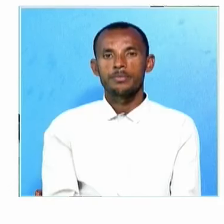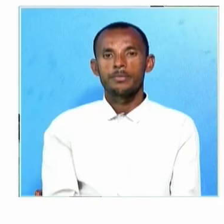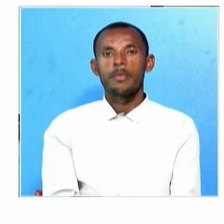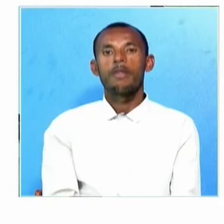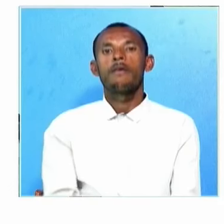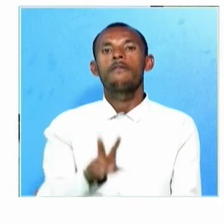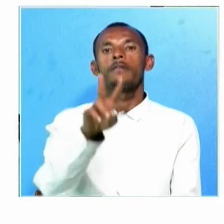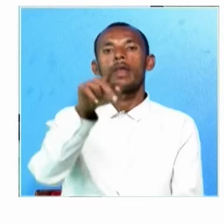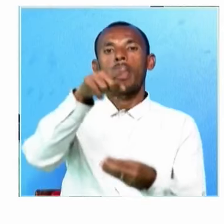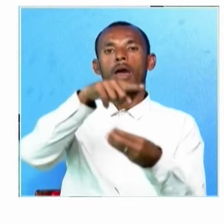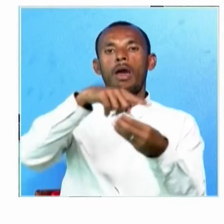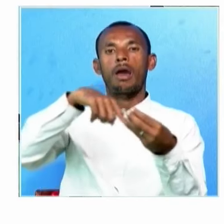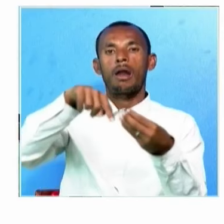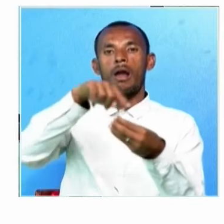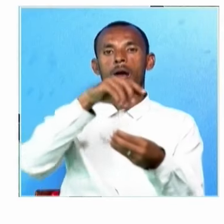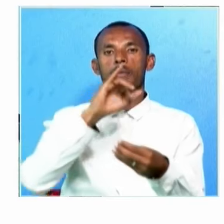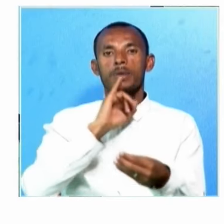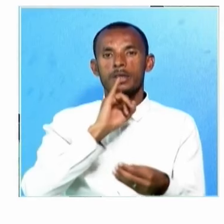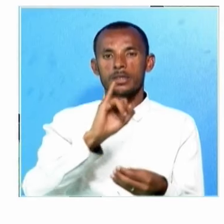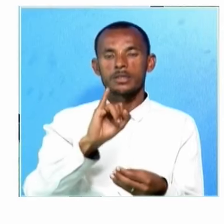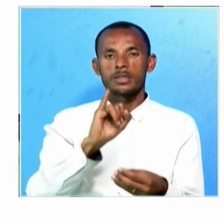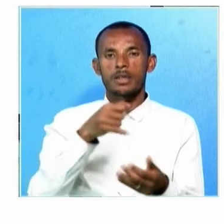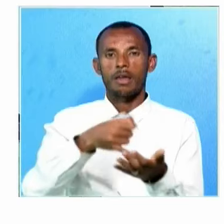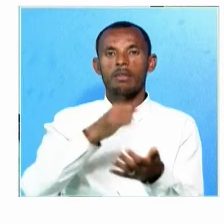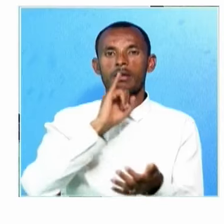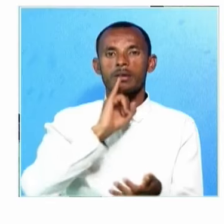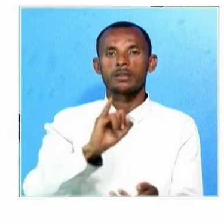Venn diagram is, as we said, it's